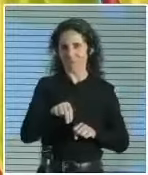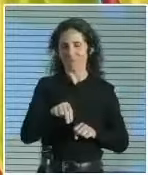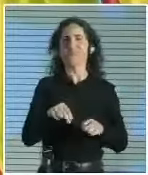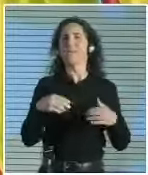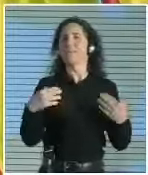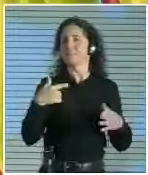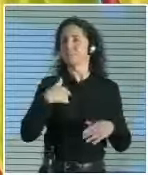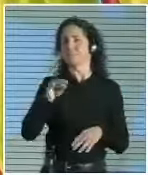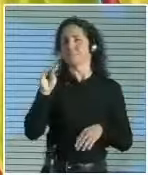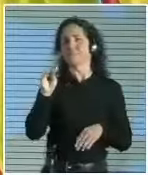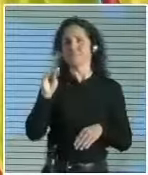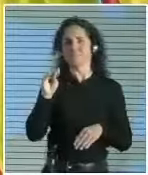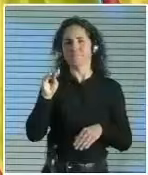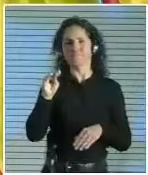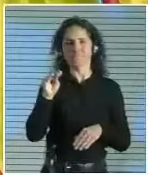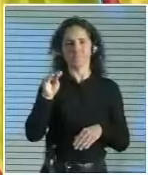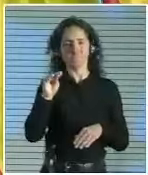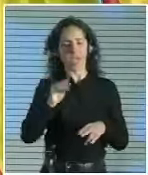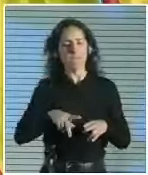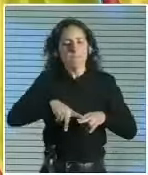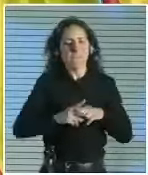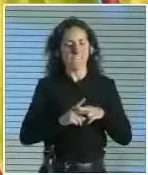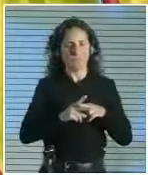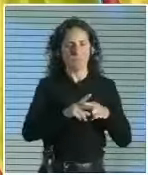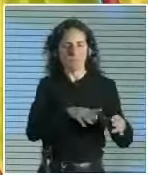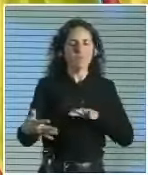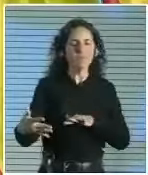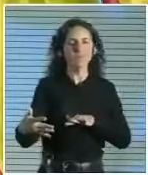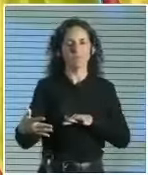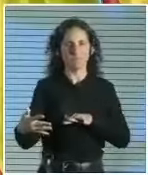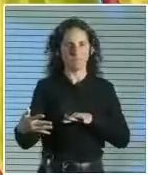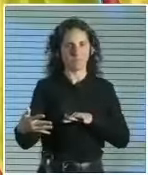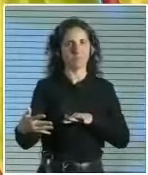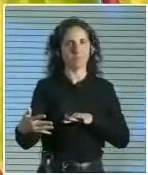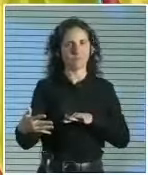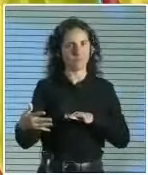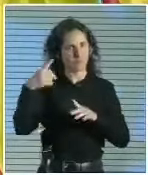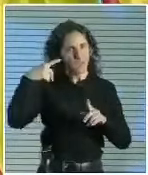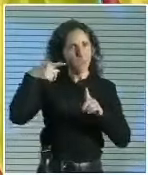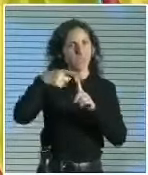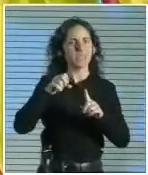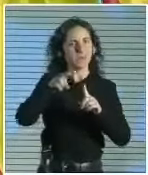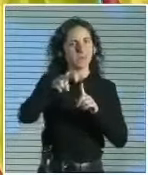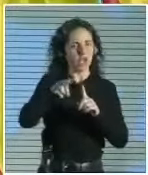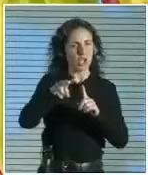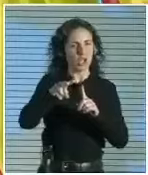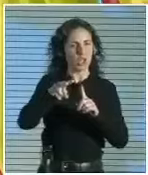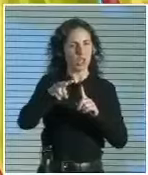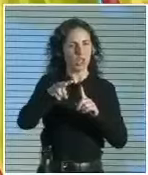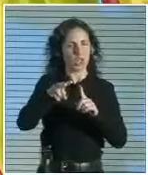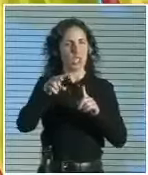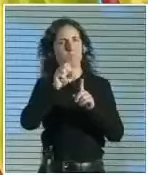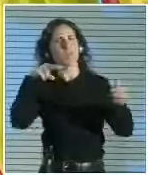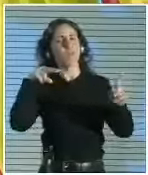12 from a UN perspective, and how is the program structured? Which themes are we working on, and what's the